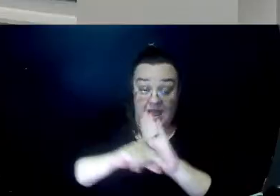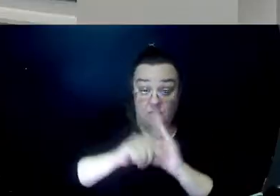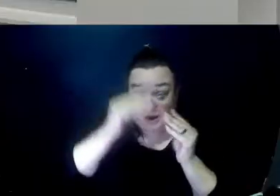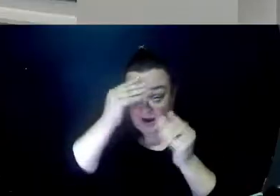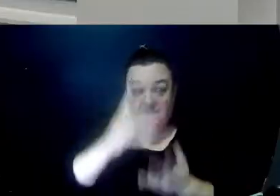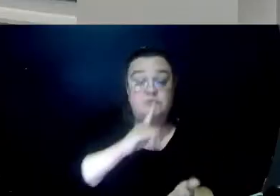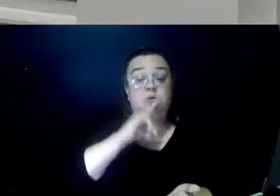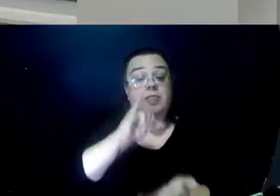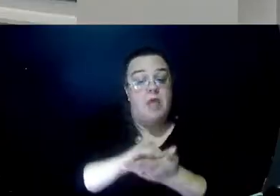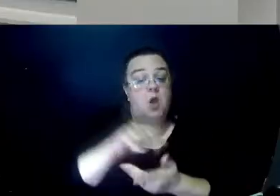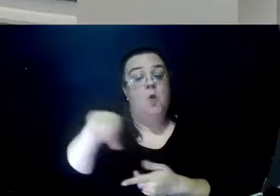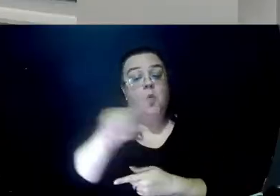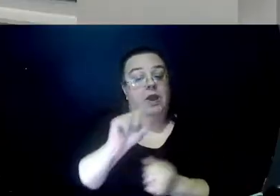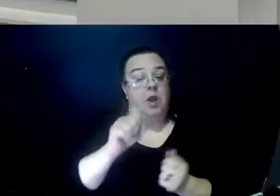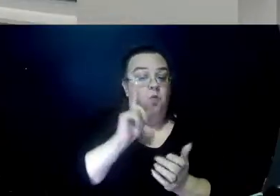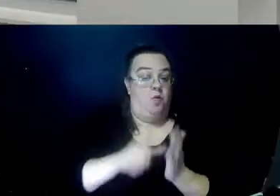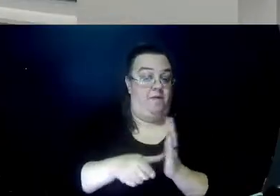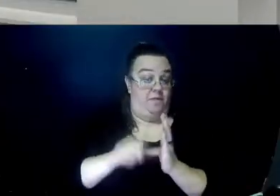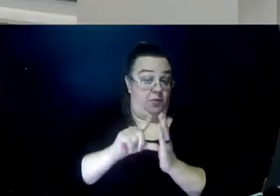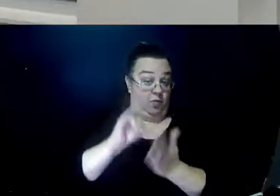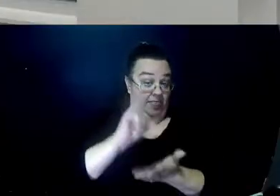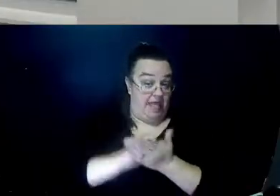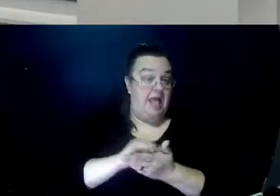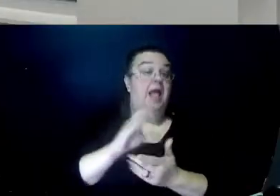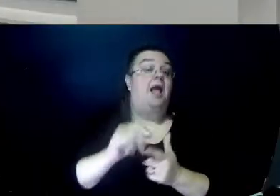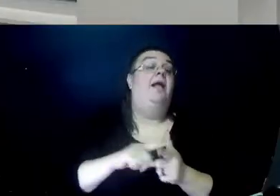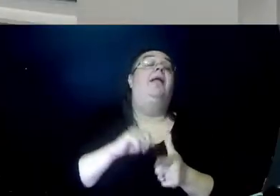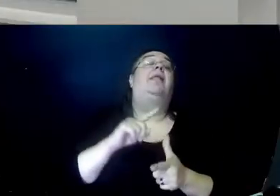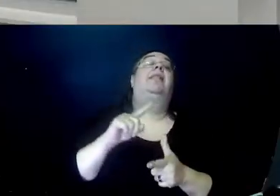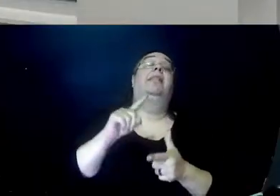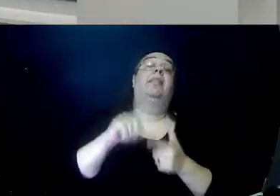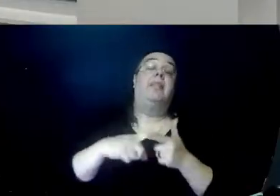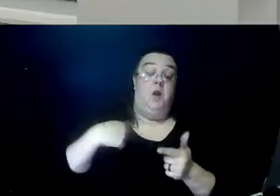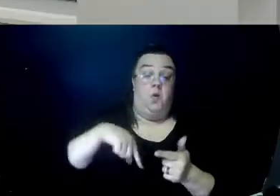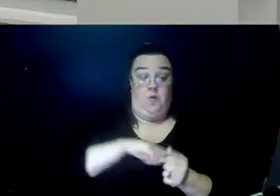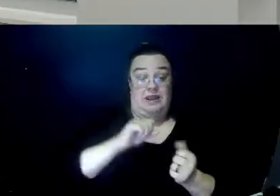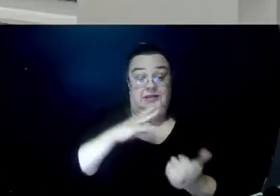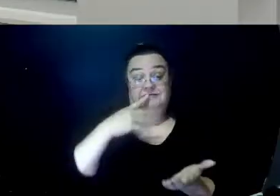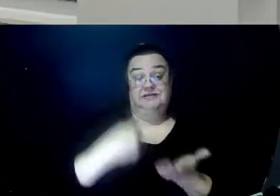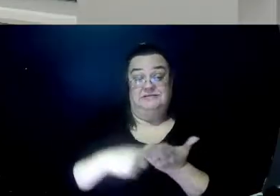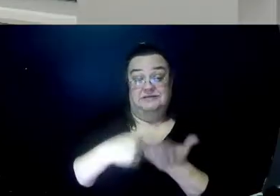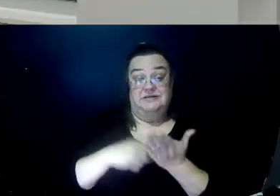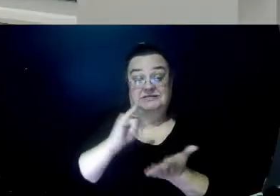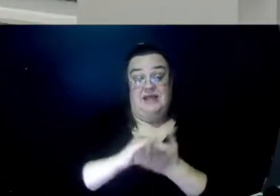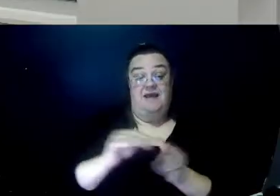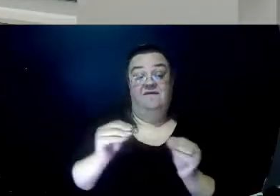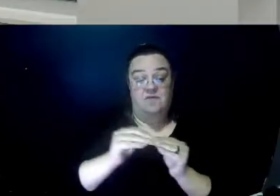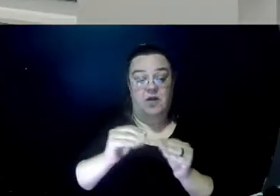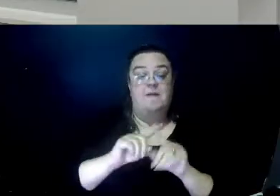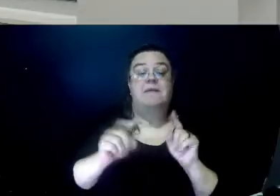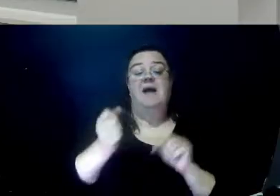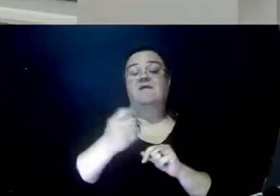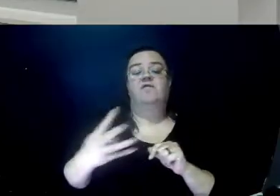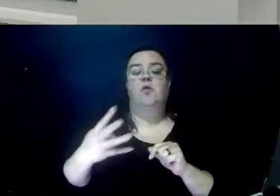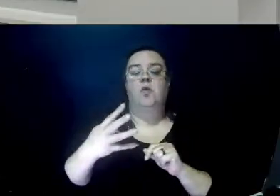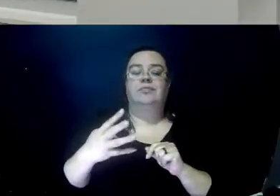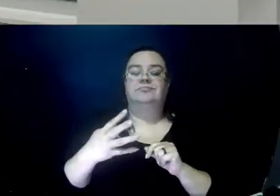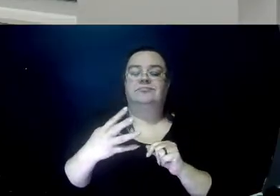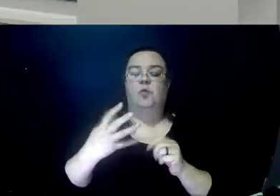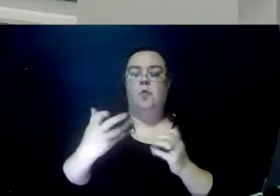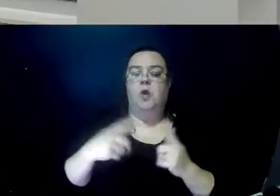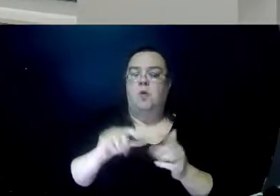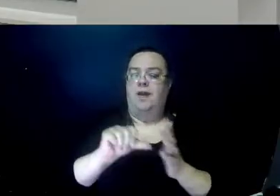so that you can review that, and then we could discuss it further. But just a couple of highlights.